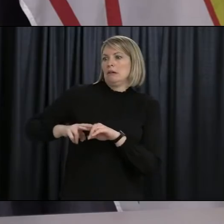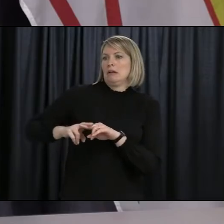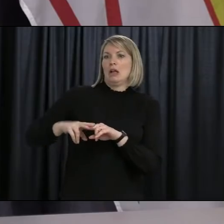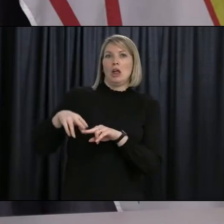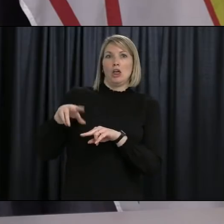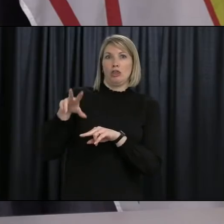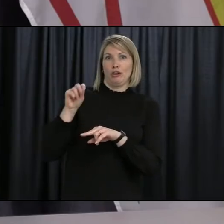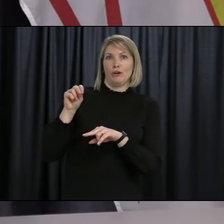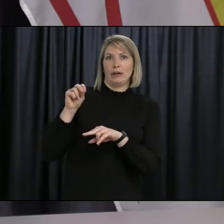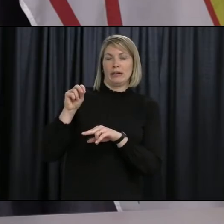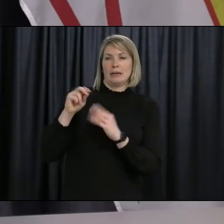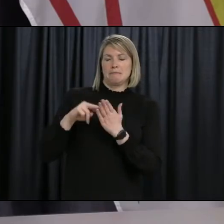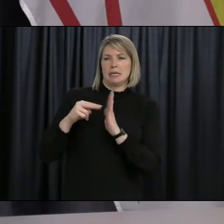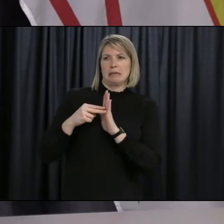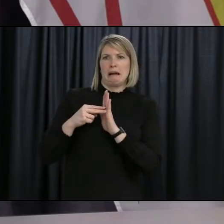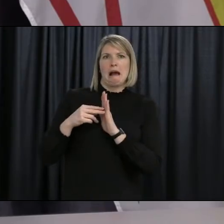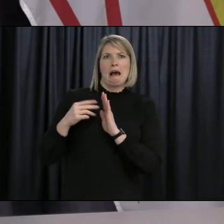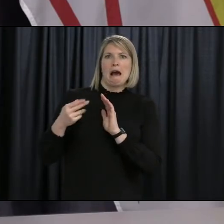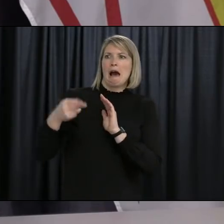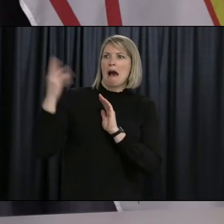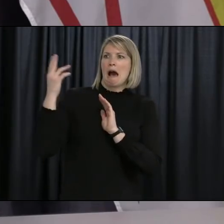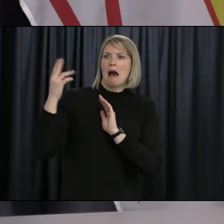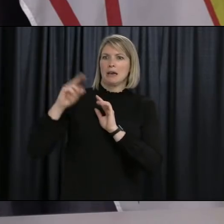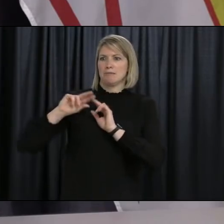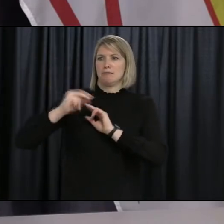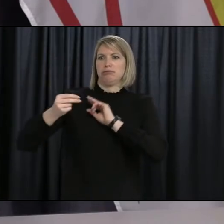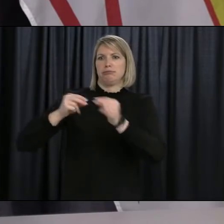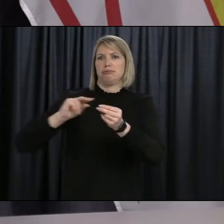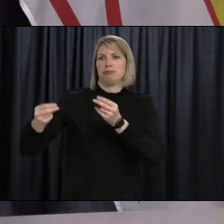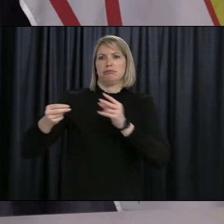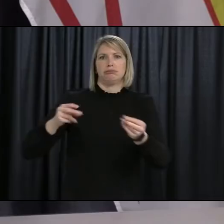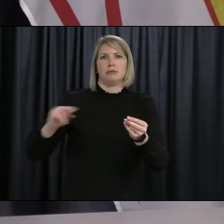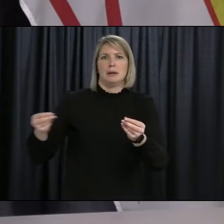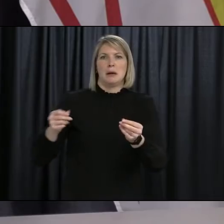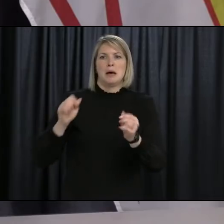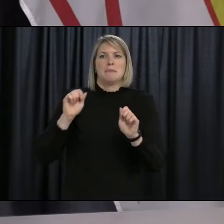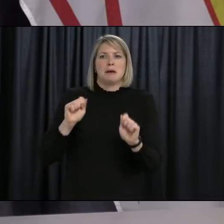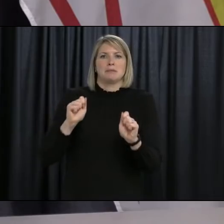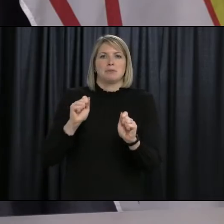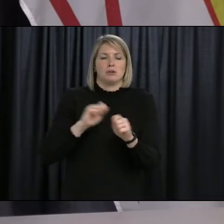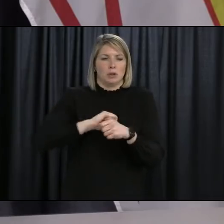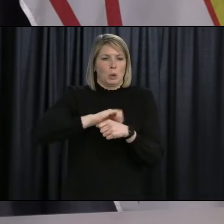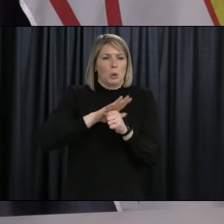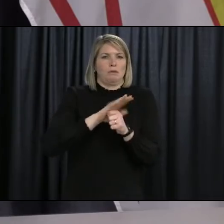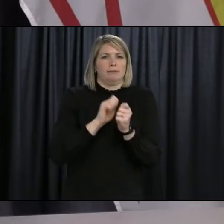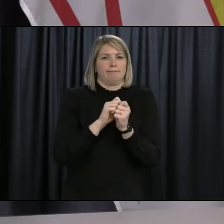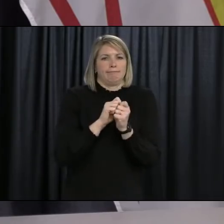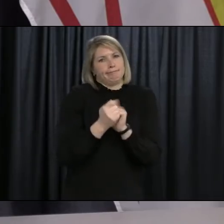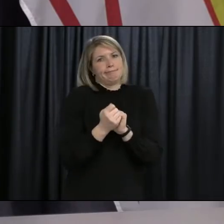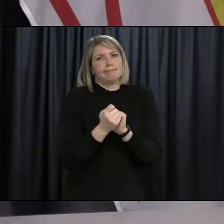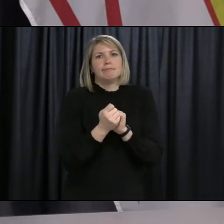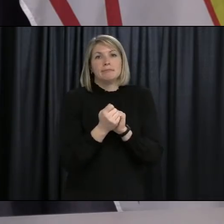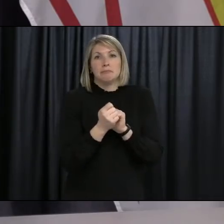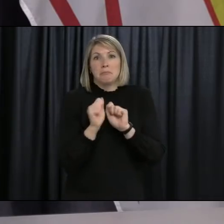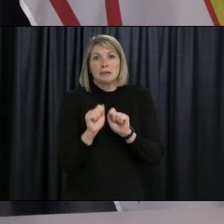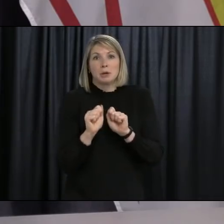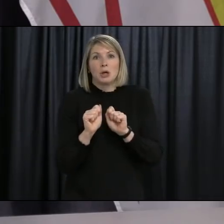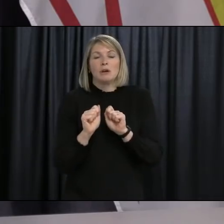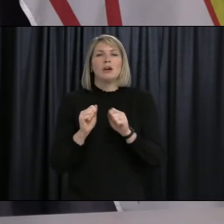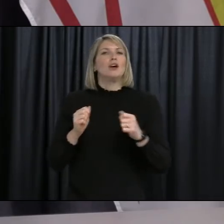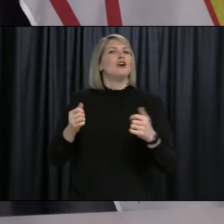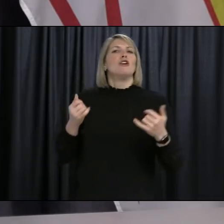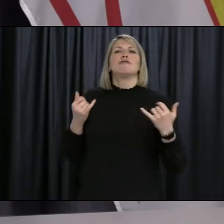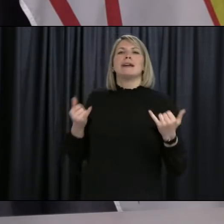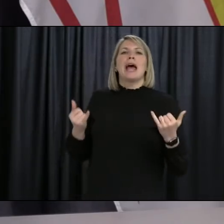that is highly contagious and spreads easier? So, we behave as if right now we have the variant. That's